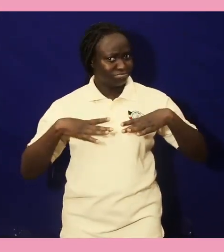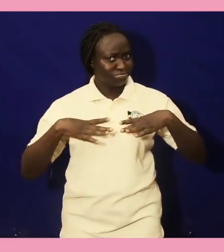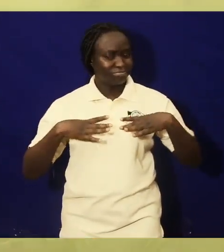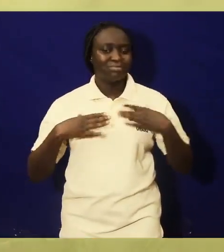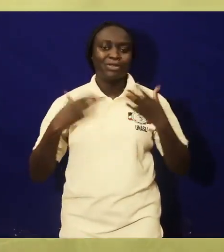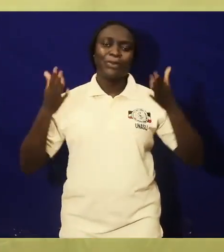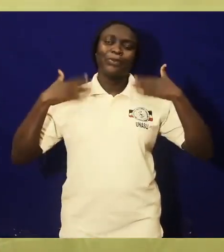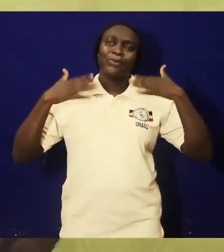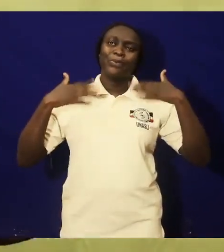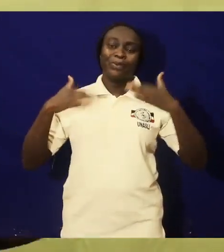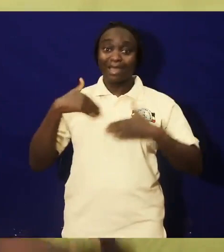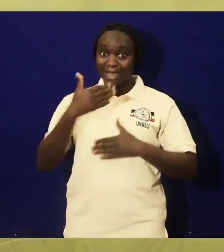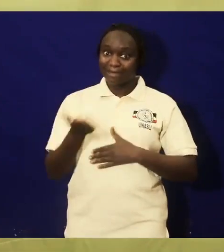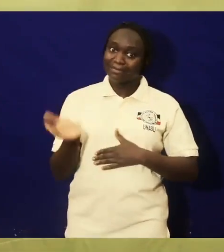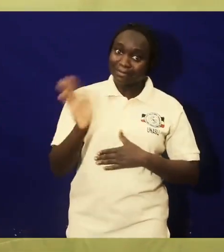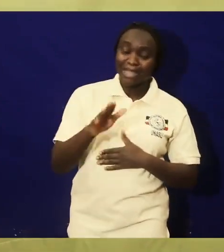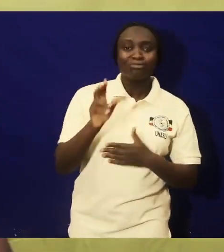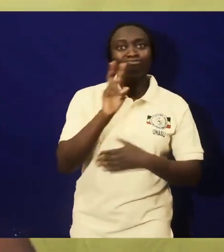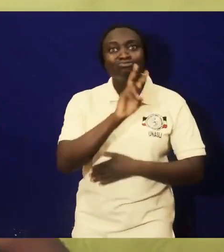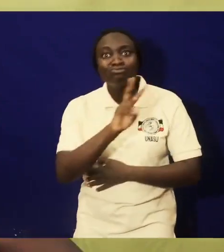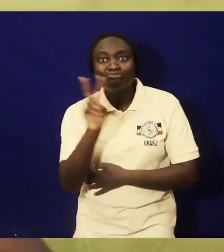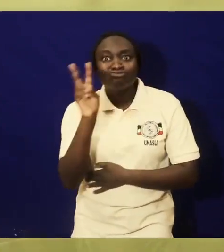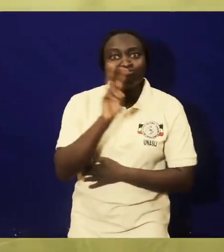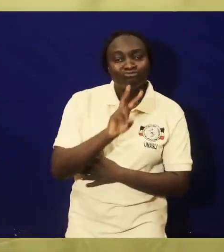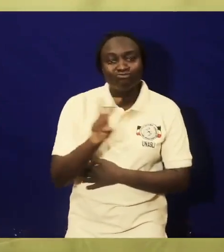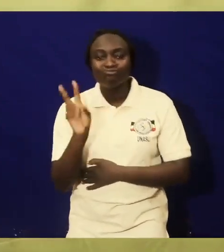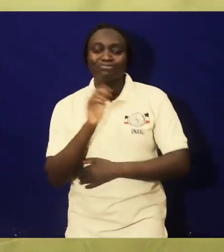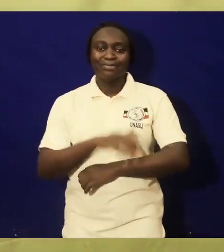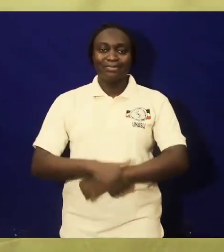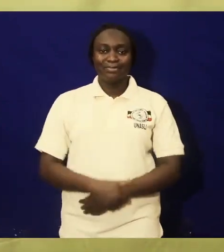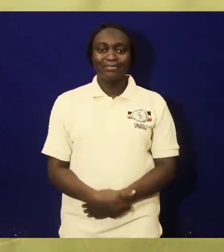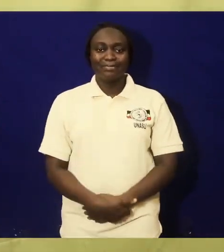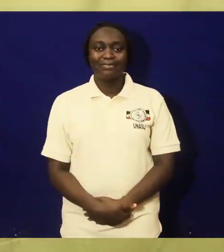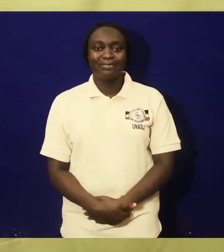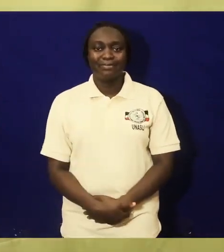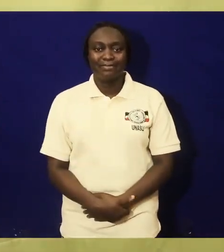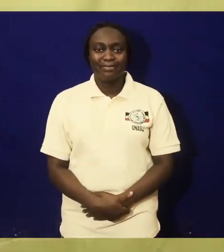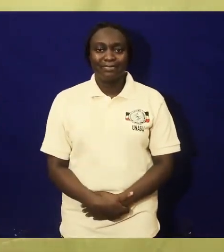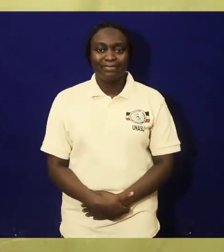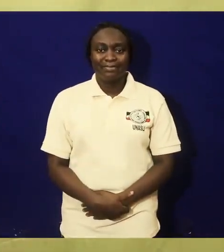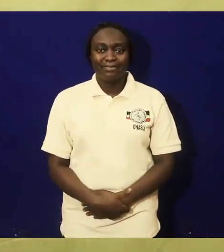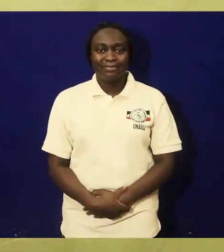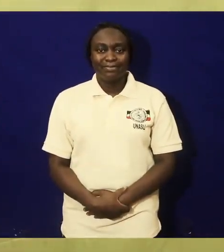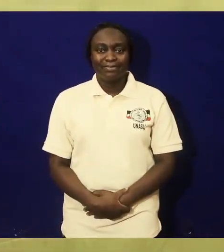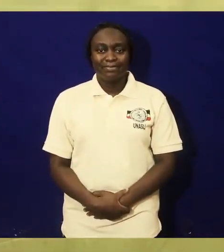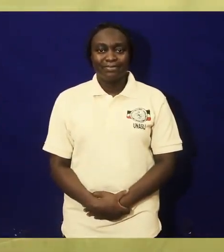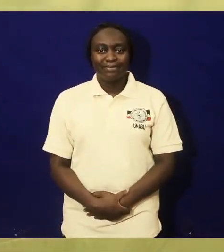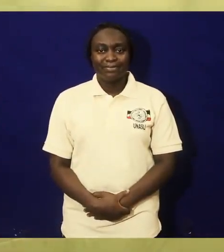where we are going to start. Let's rest a bit as we wait to read.